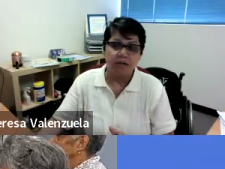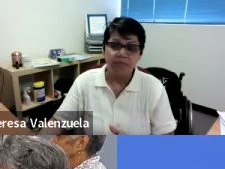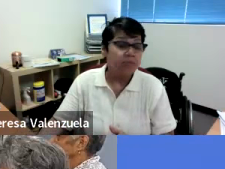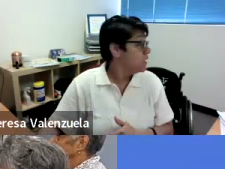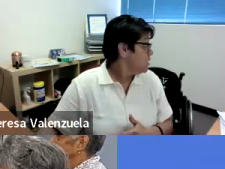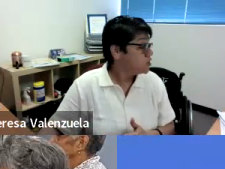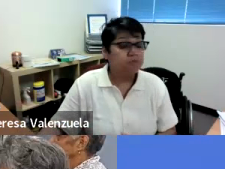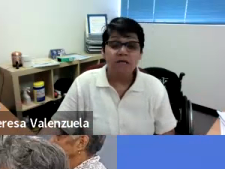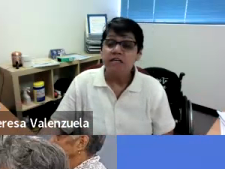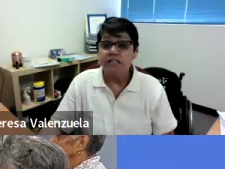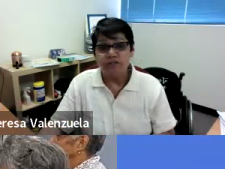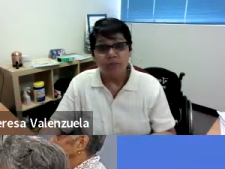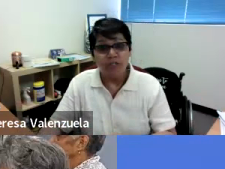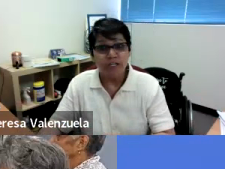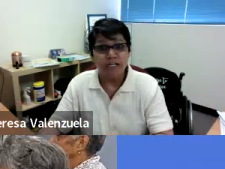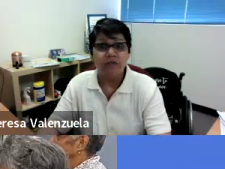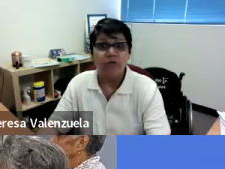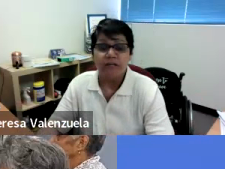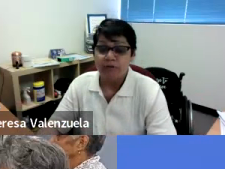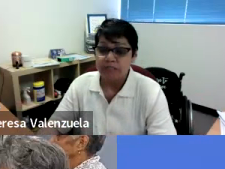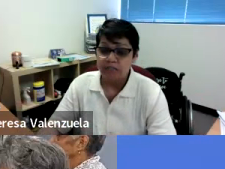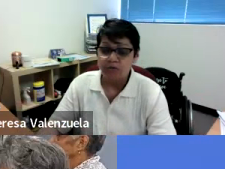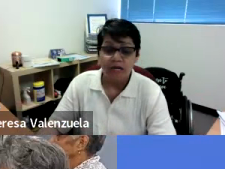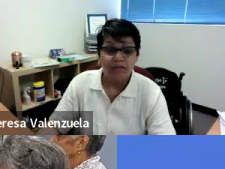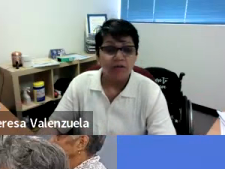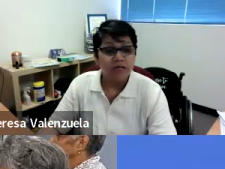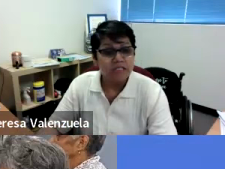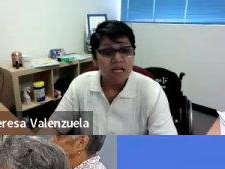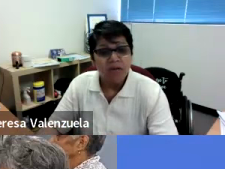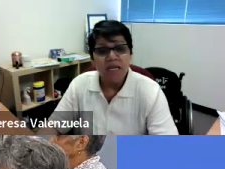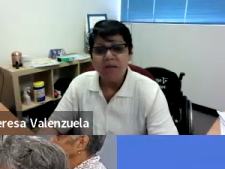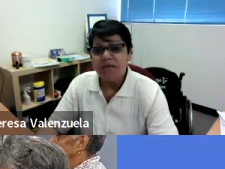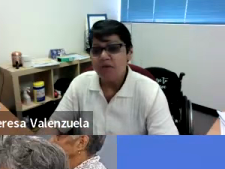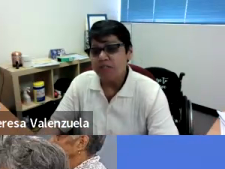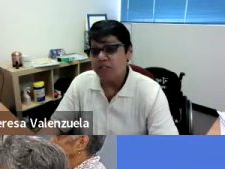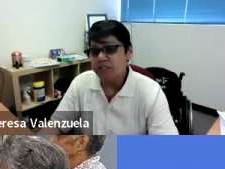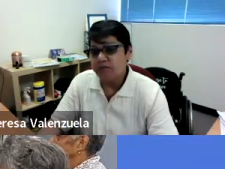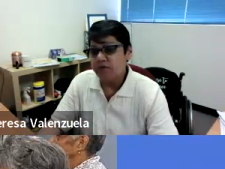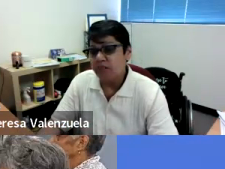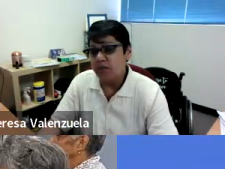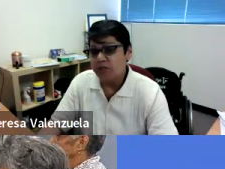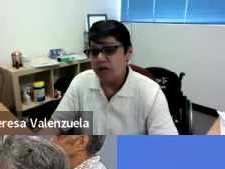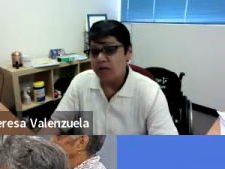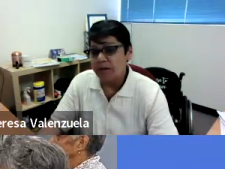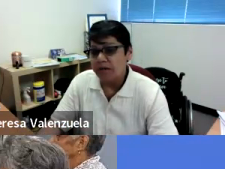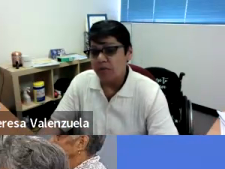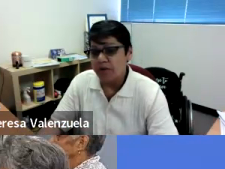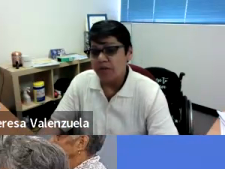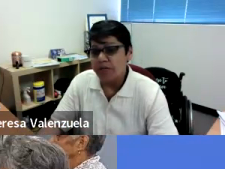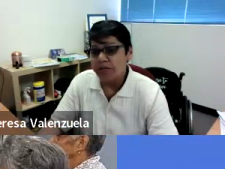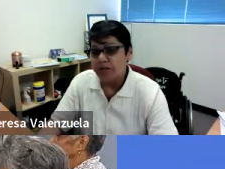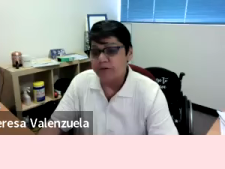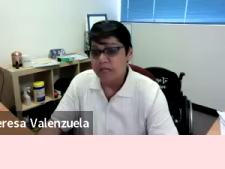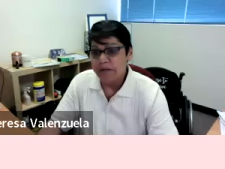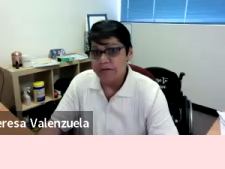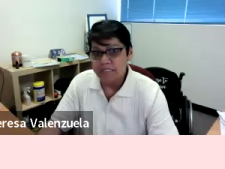it's Teacher Appreciation Week. It was last week, I think it was. But let me give you a gist of what we're talking about in the work that